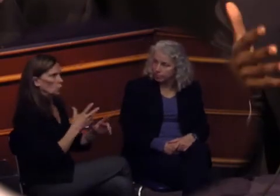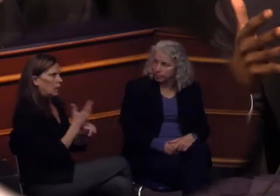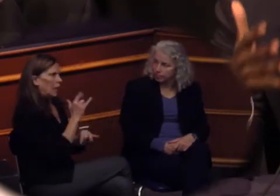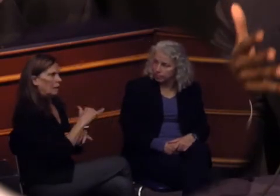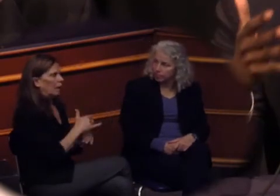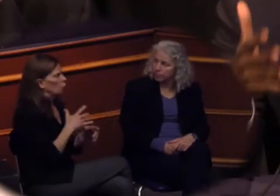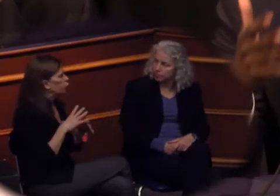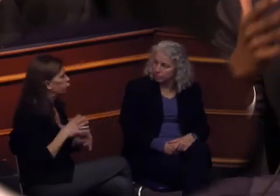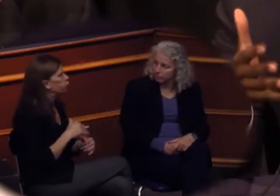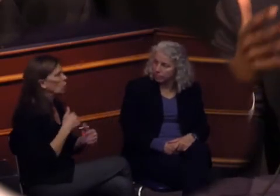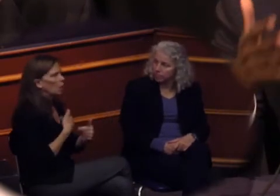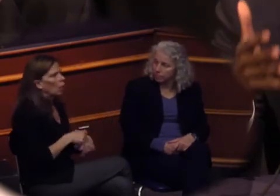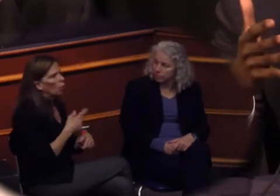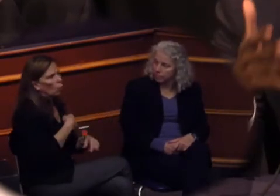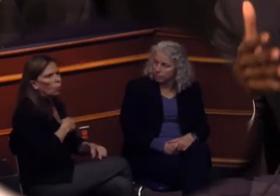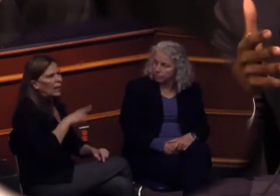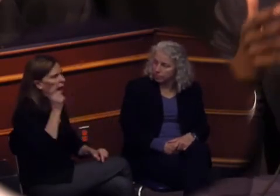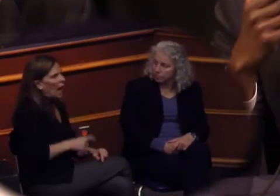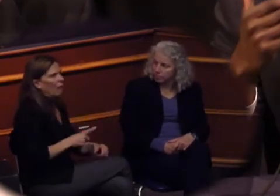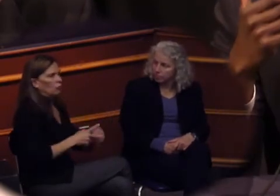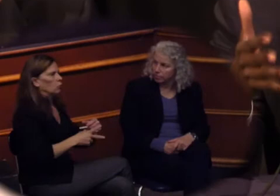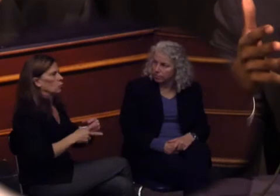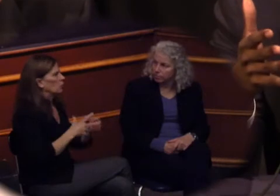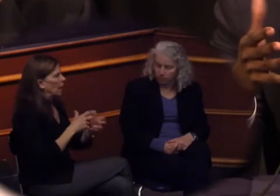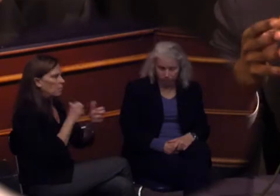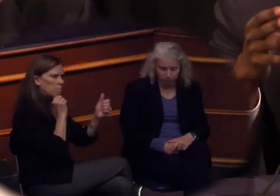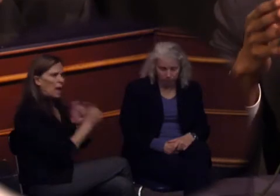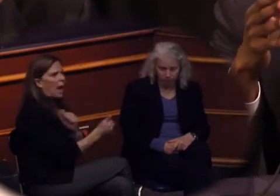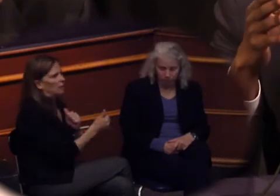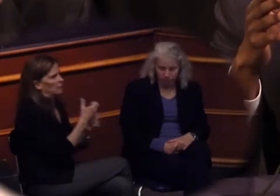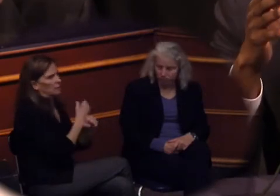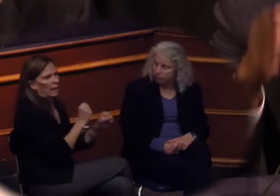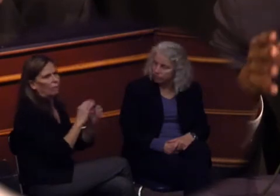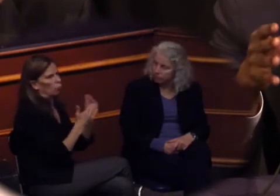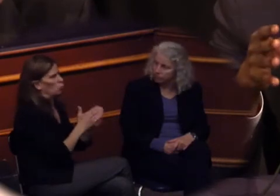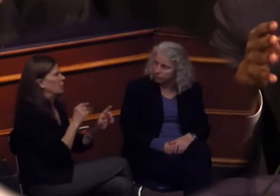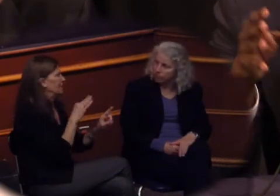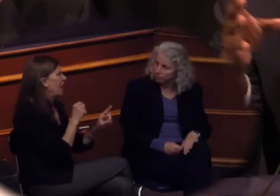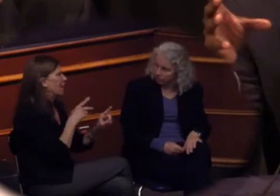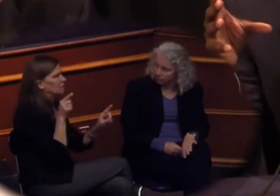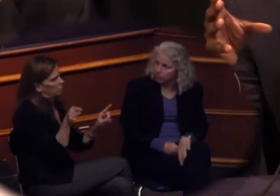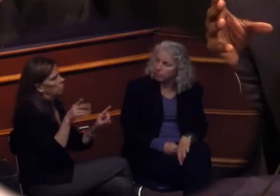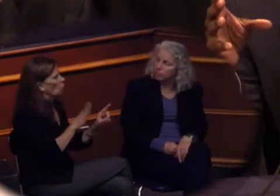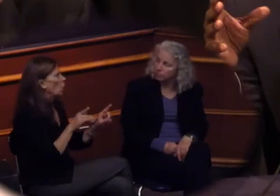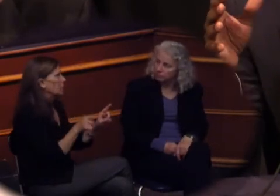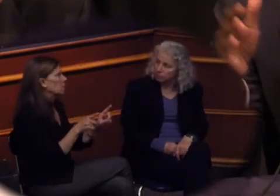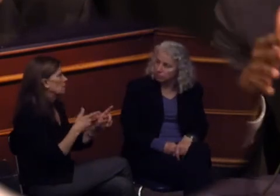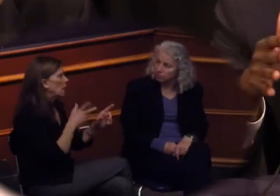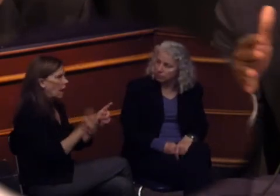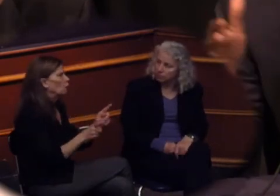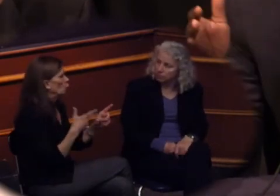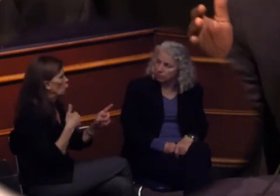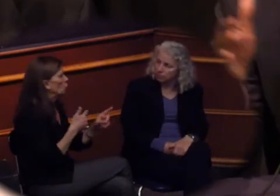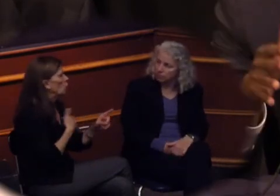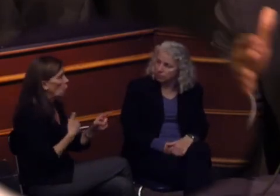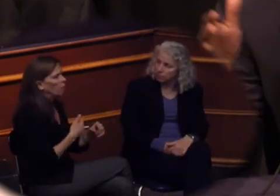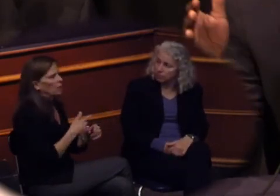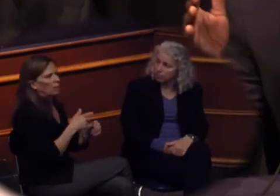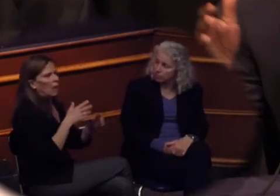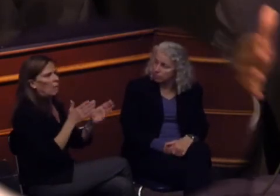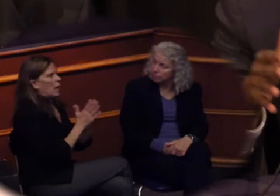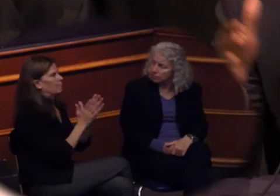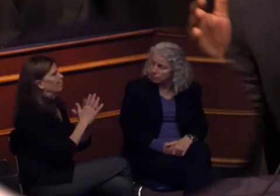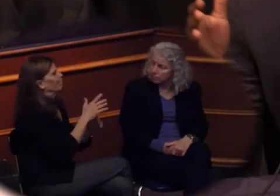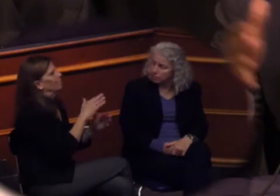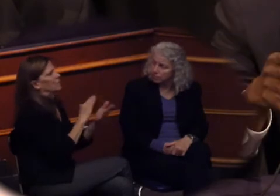we've got to pass the Safe Communities Act on Beacon Hill. And if I were the governor, I would be convening town administrators, mayors,